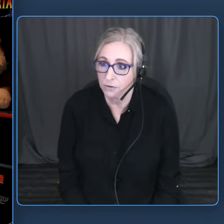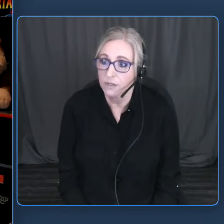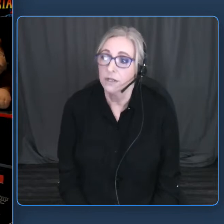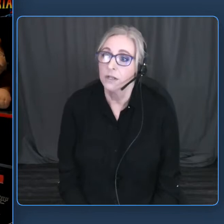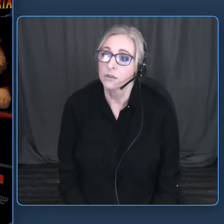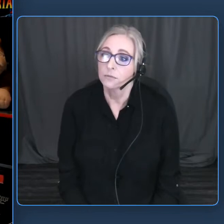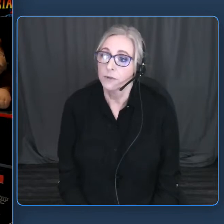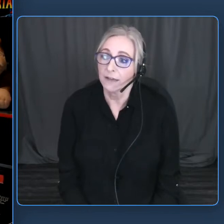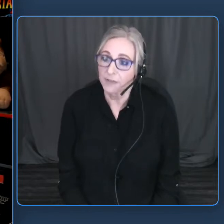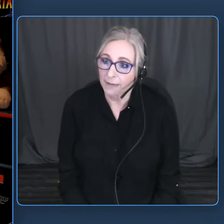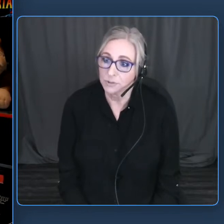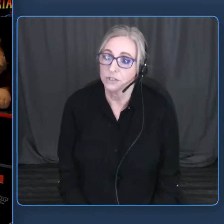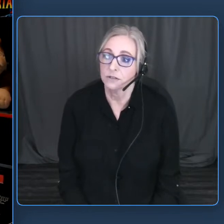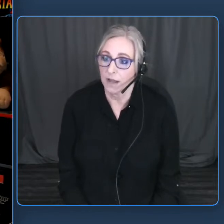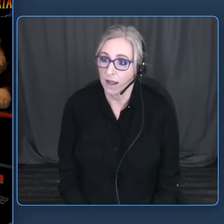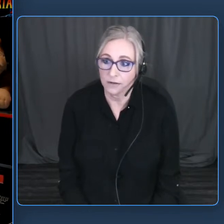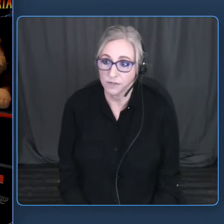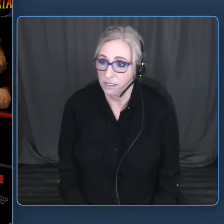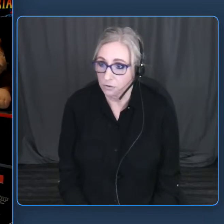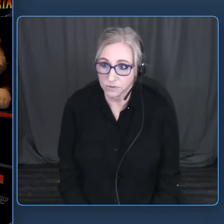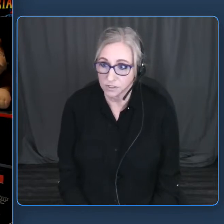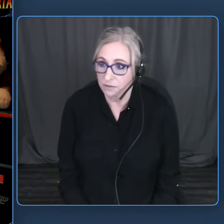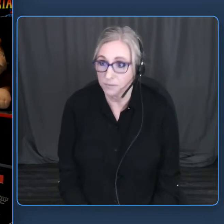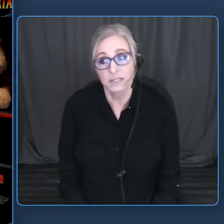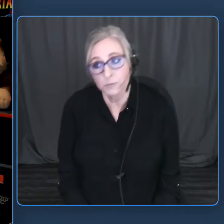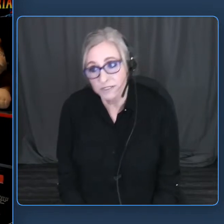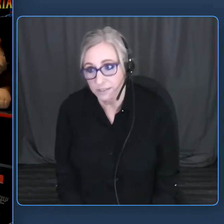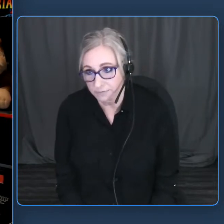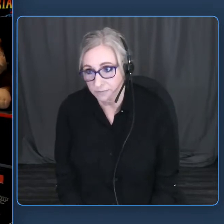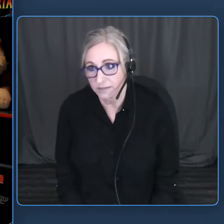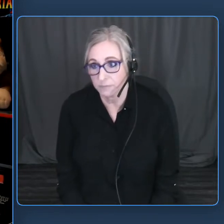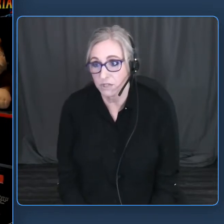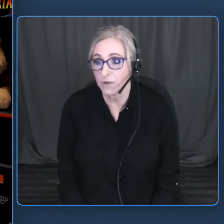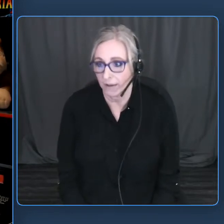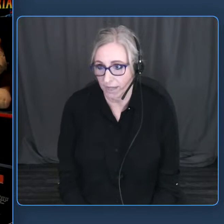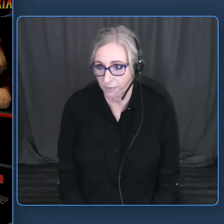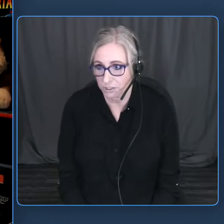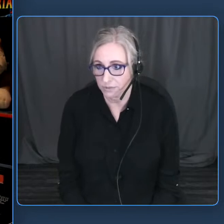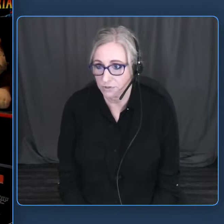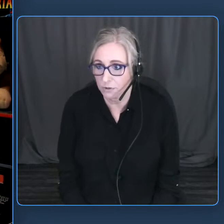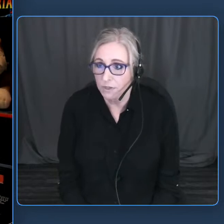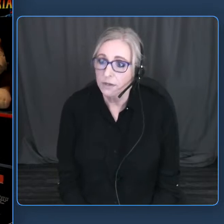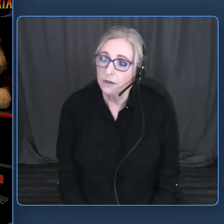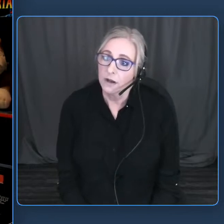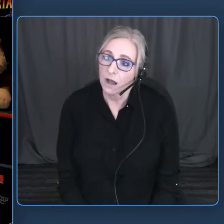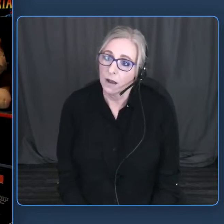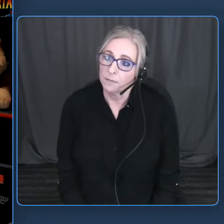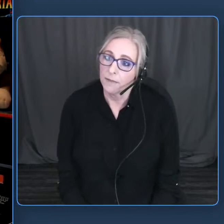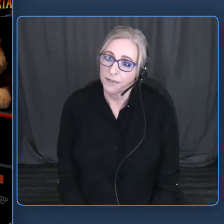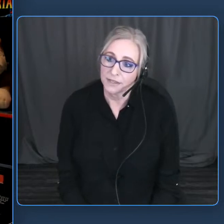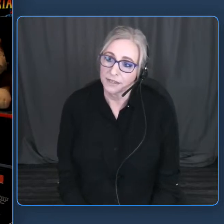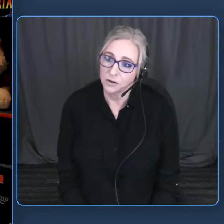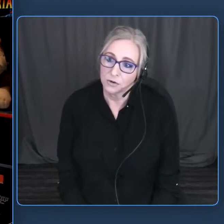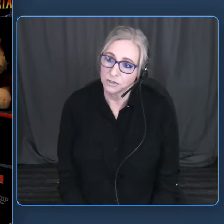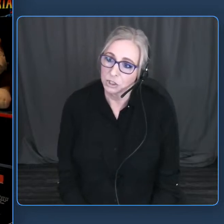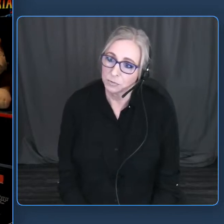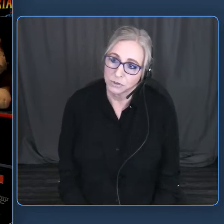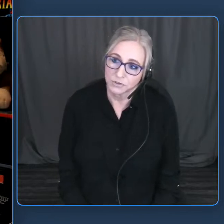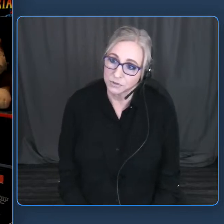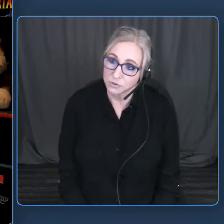time. So we have caption on videos, but some are missing, right? Some don't have captioning. So I